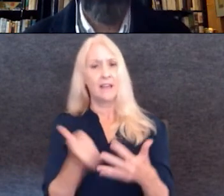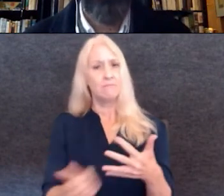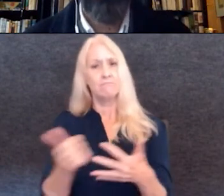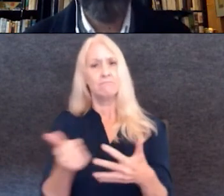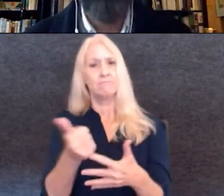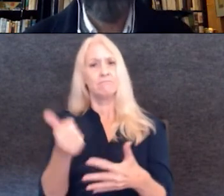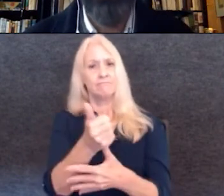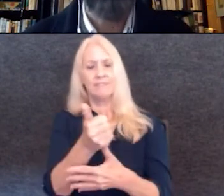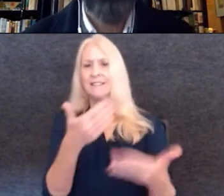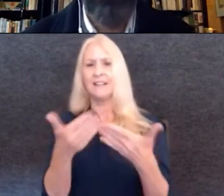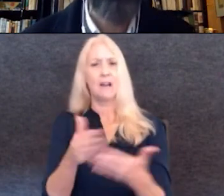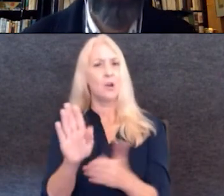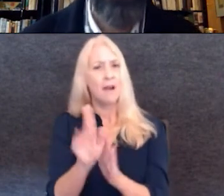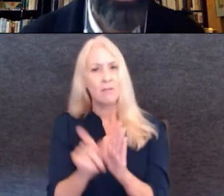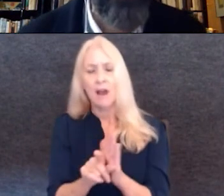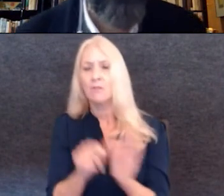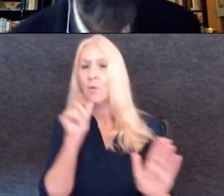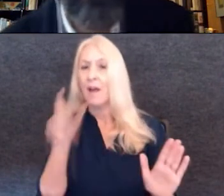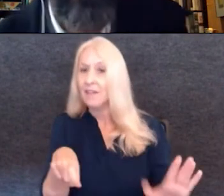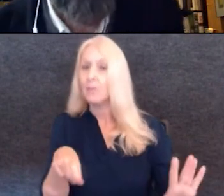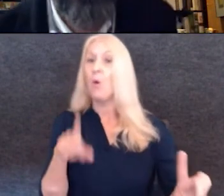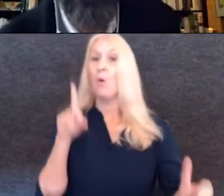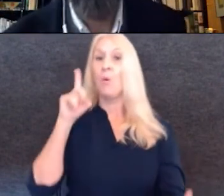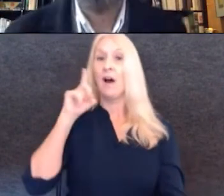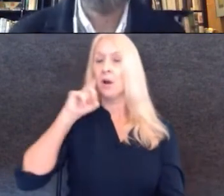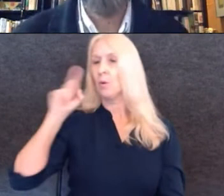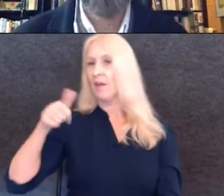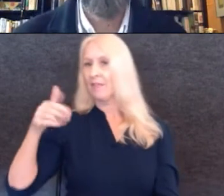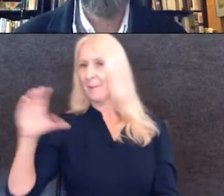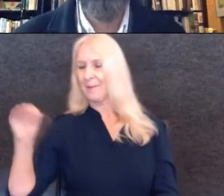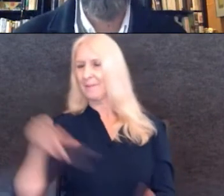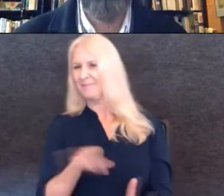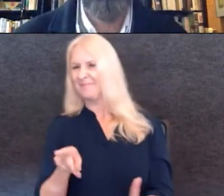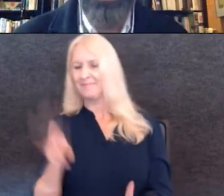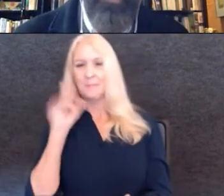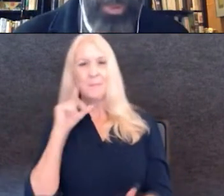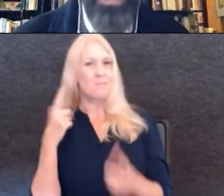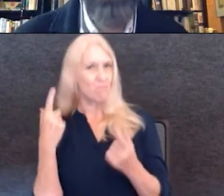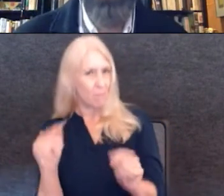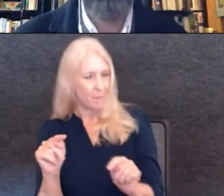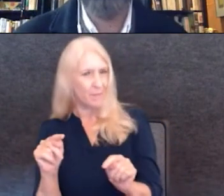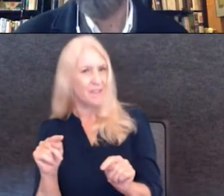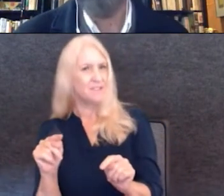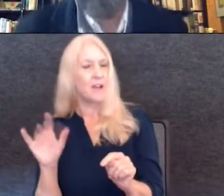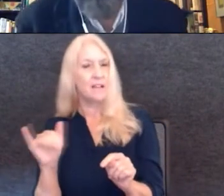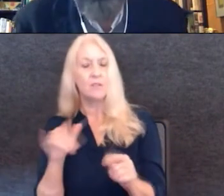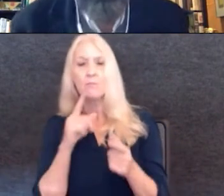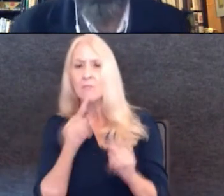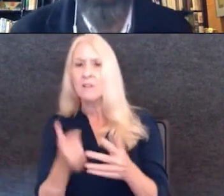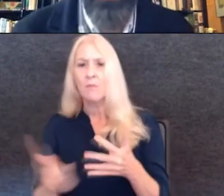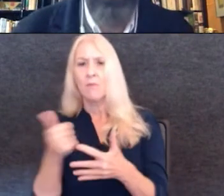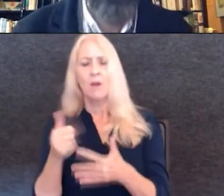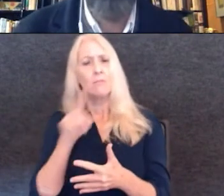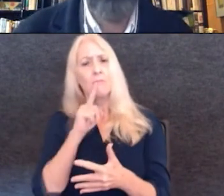your background is. You don't have to be a designer, which, by the way, I heard from other firms when I was trying to promote really, really brilliant talent, and they will tell me, well,